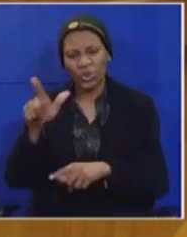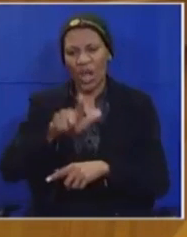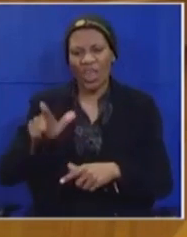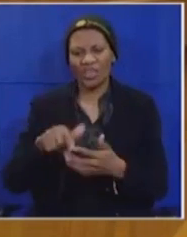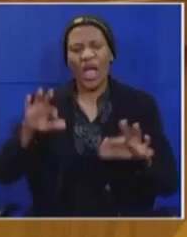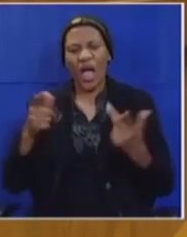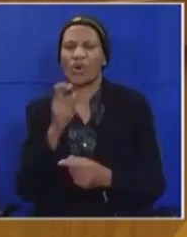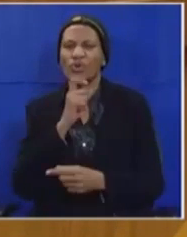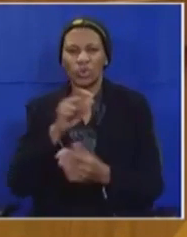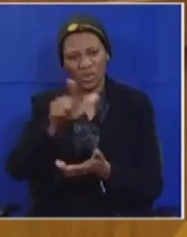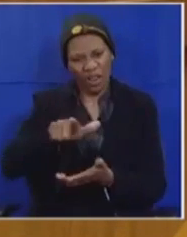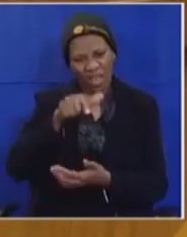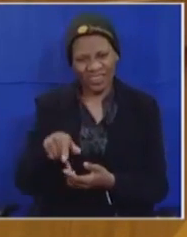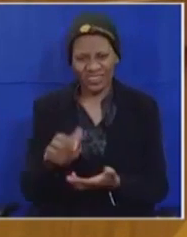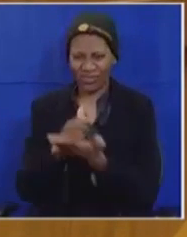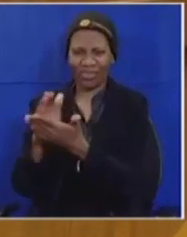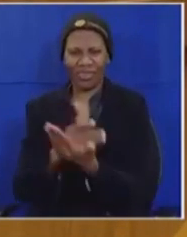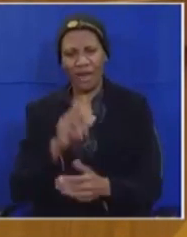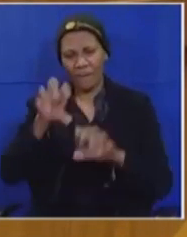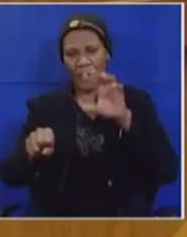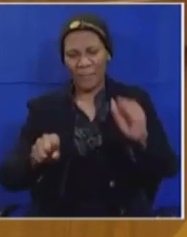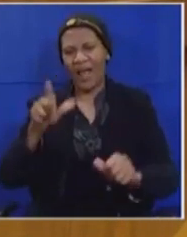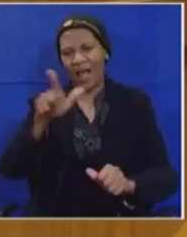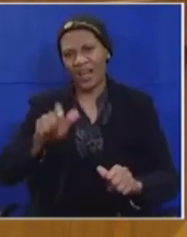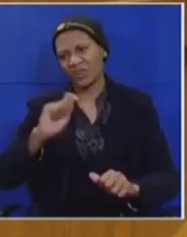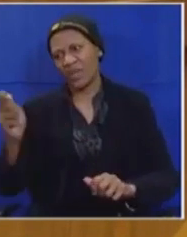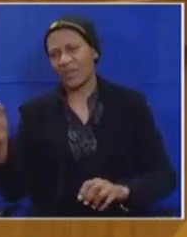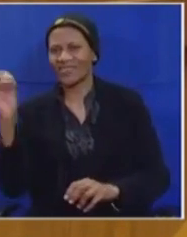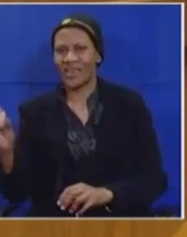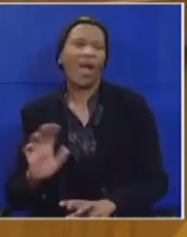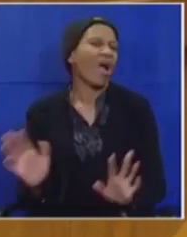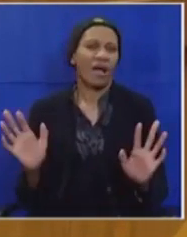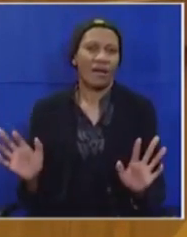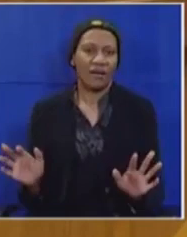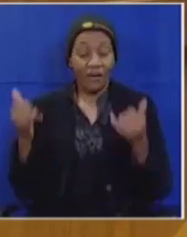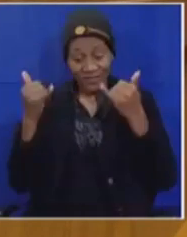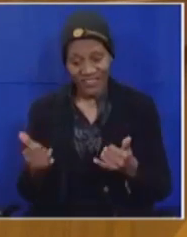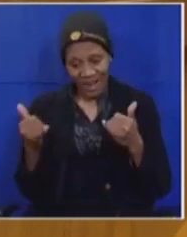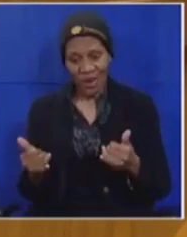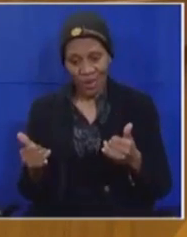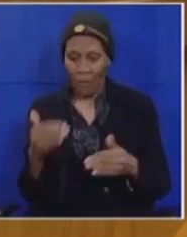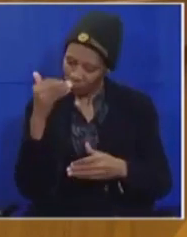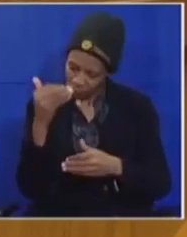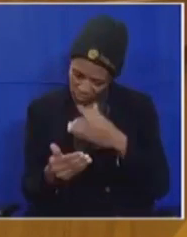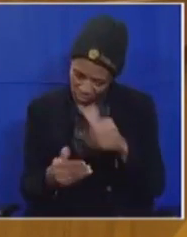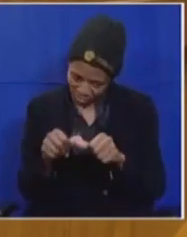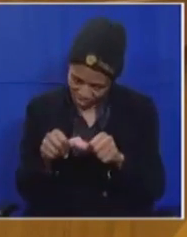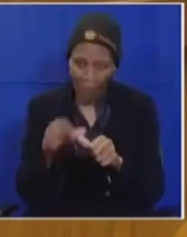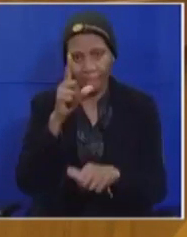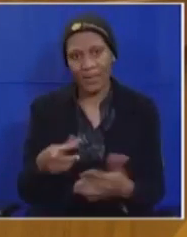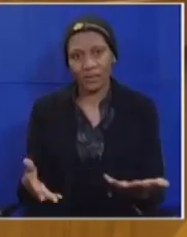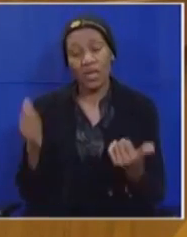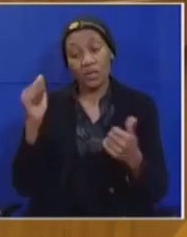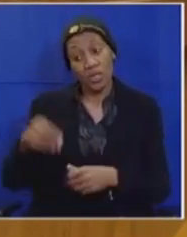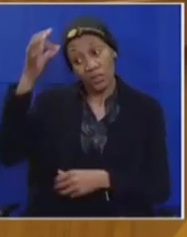utilizing expropriation without compensation as one of the measures. We now need to move ahead, yes, distribute